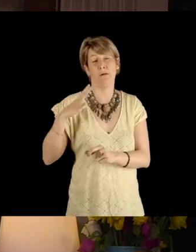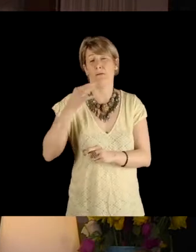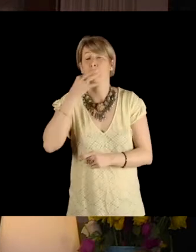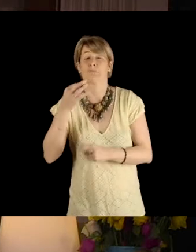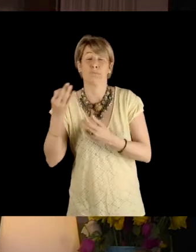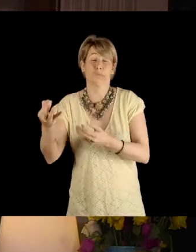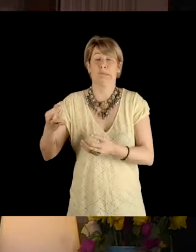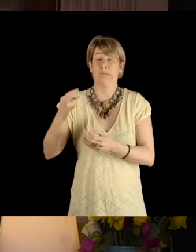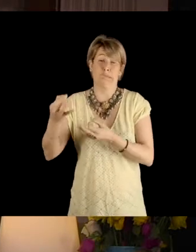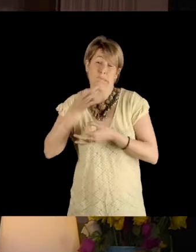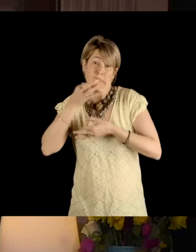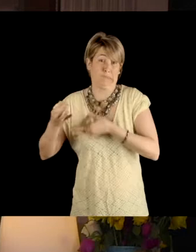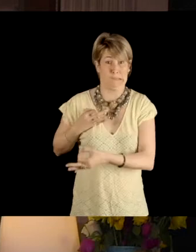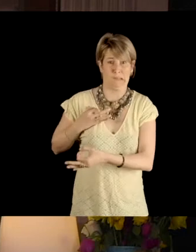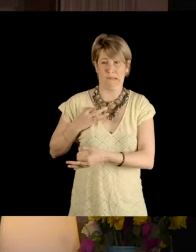across the river side.